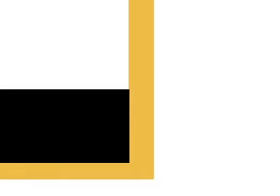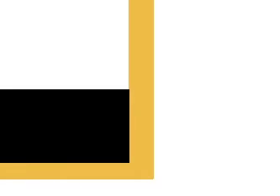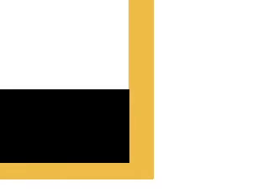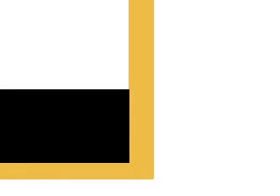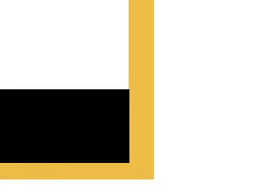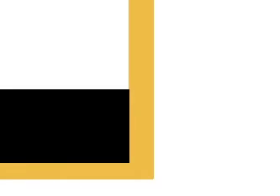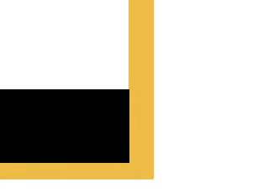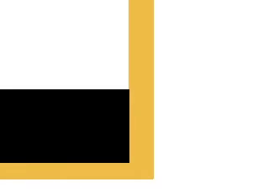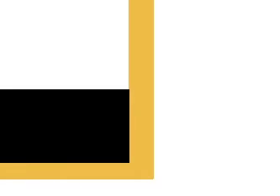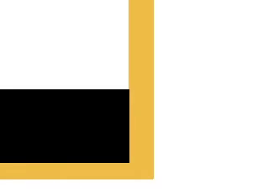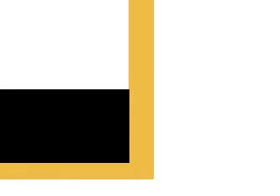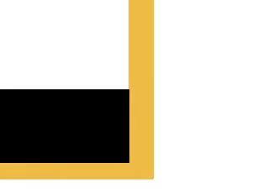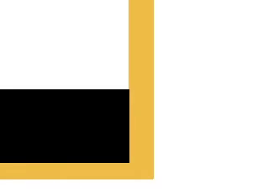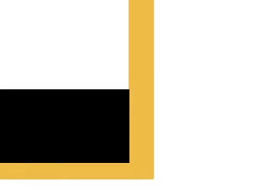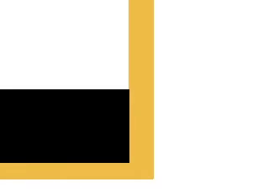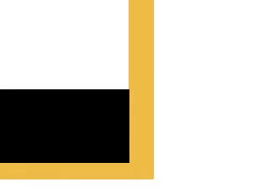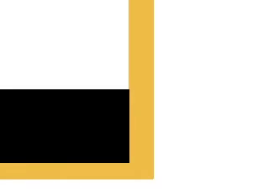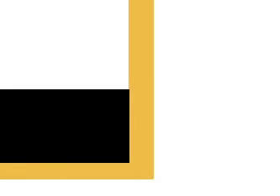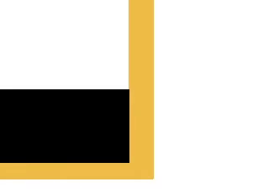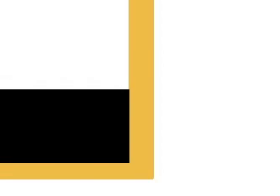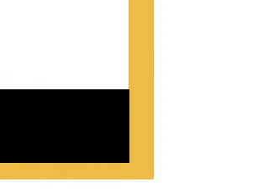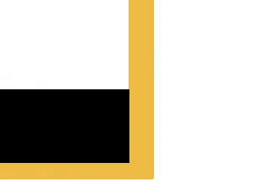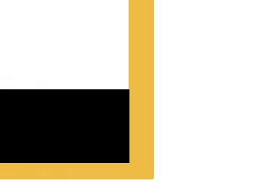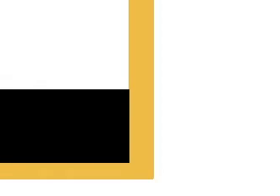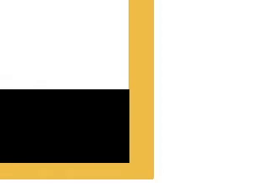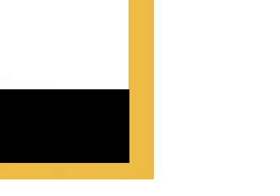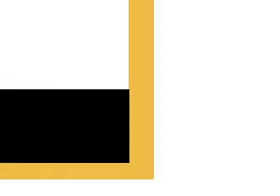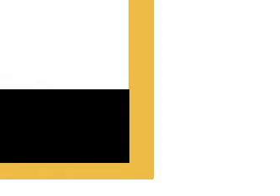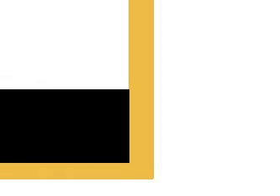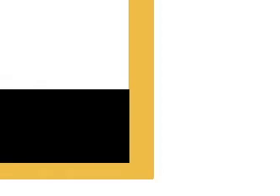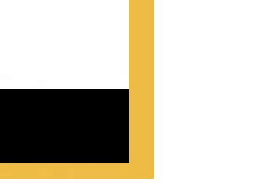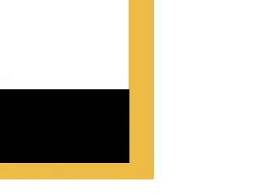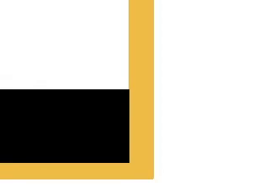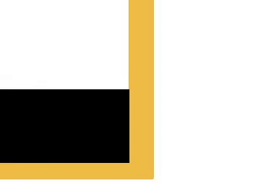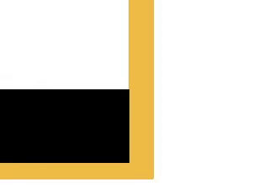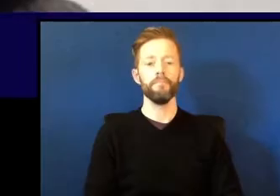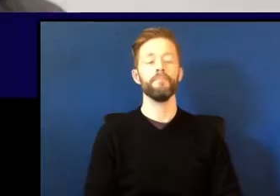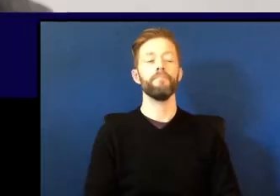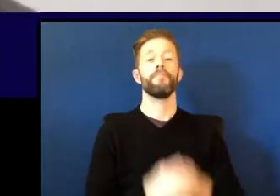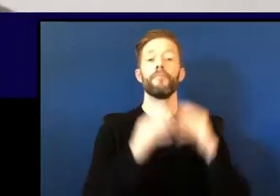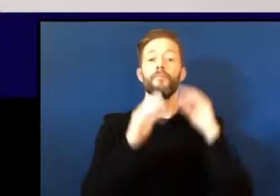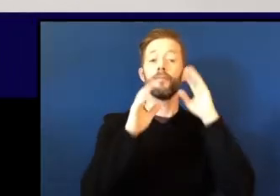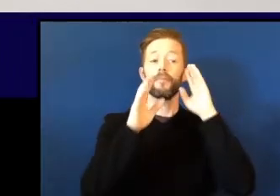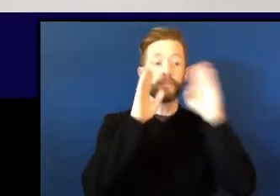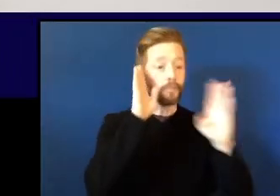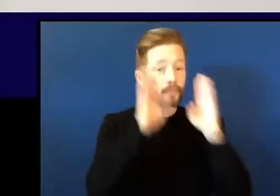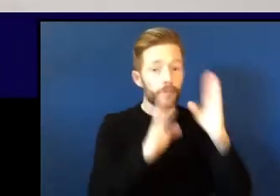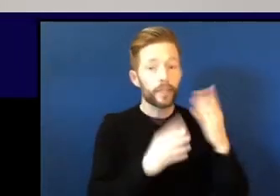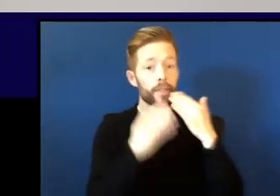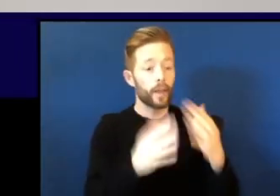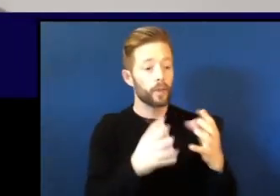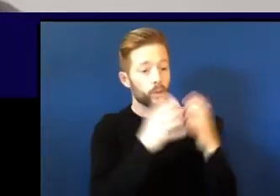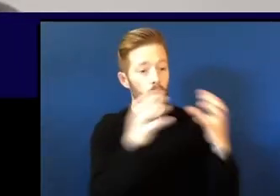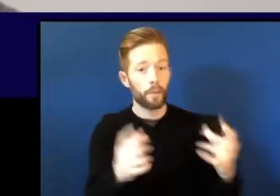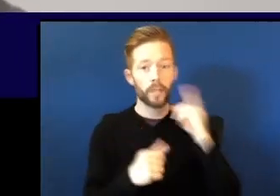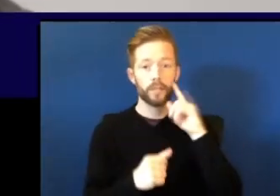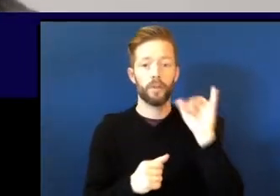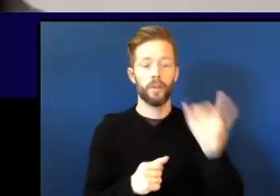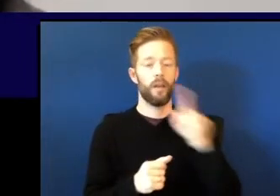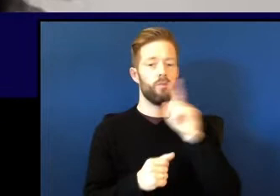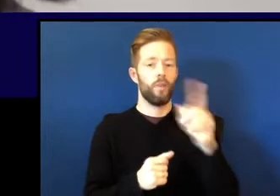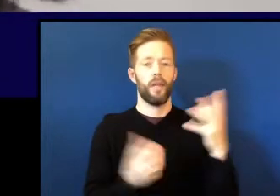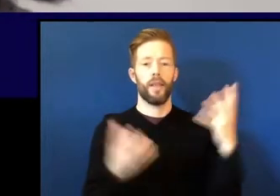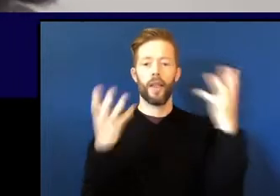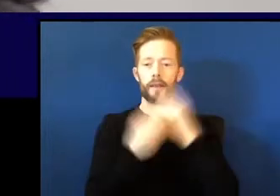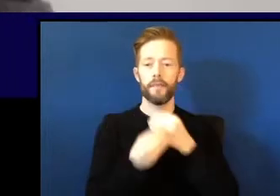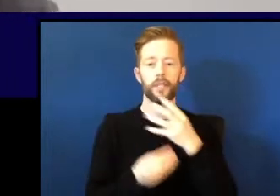Activities. Chi-Ying Lim is the moderator. Hi, thank you so much, Jocasta, for that